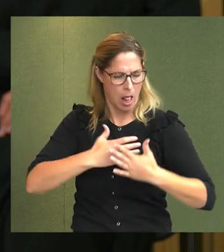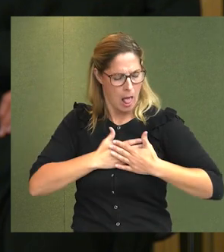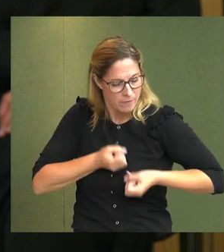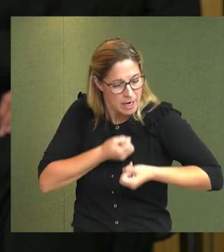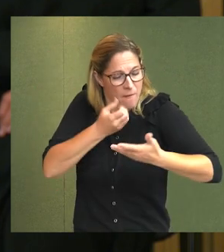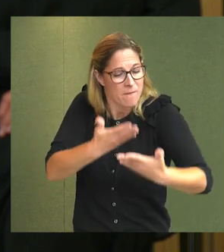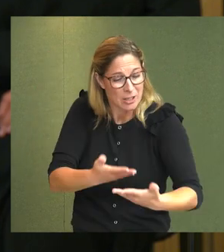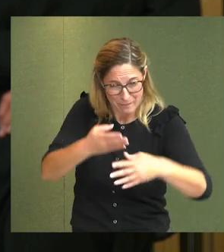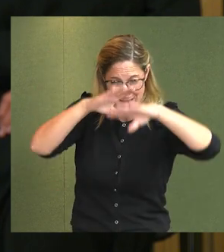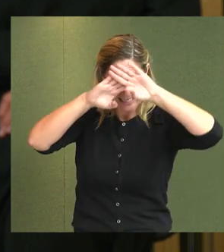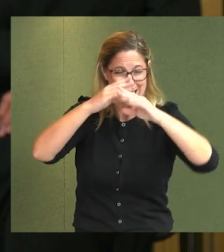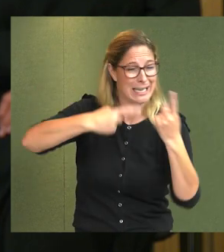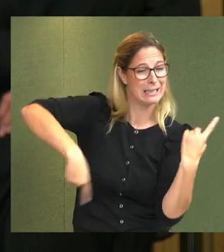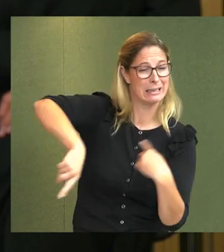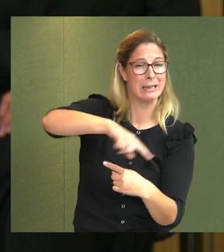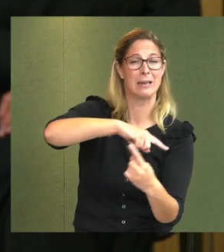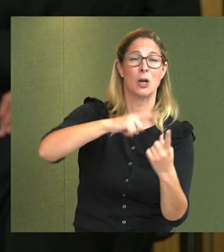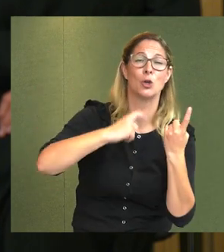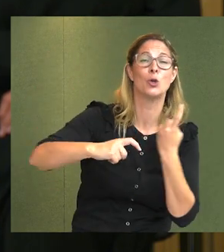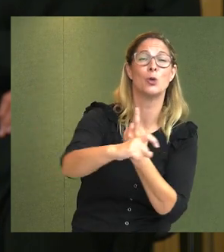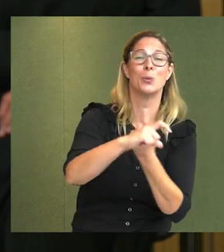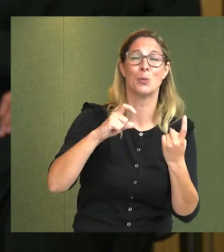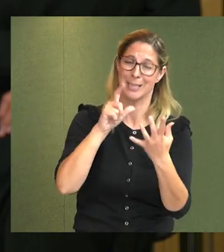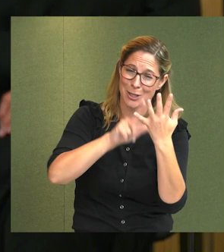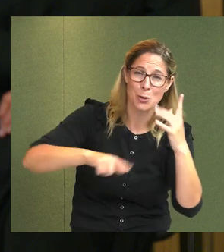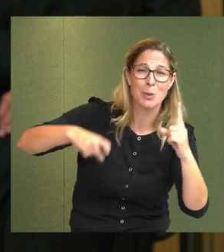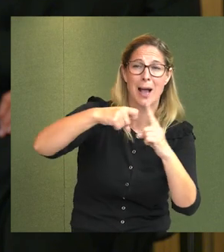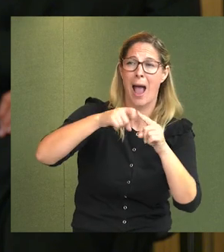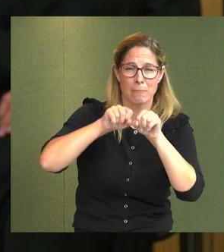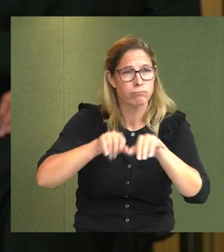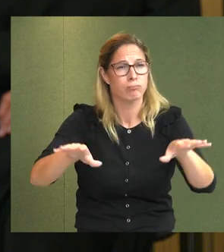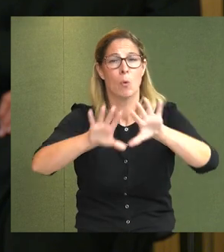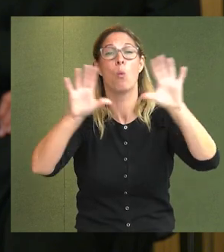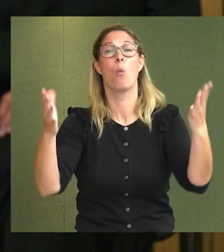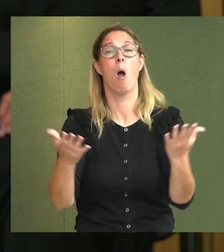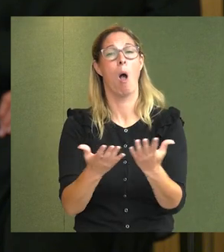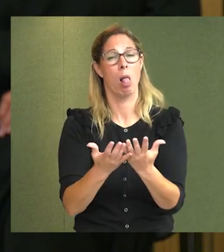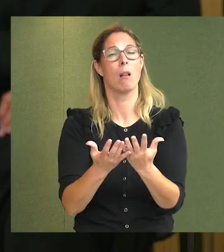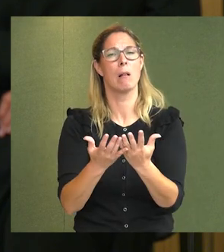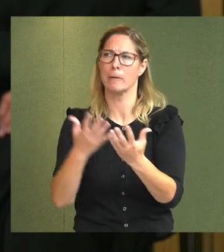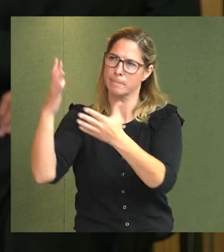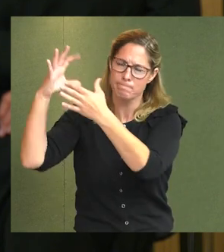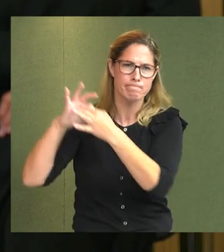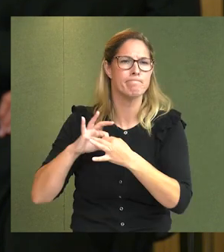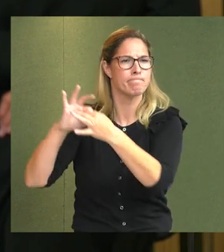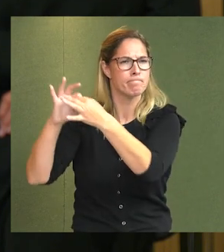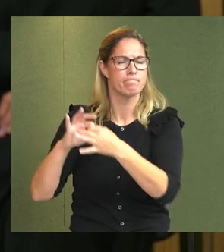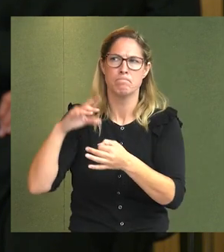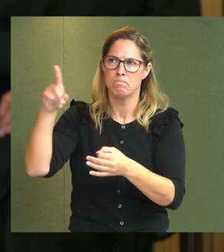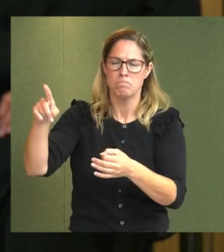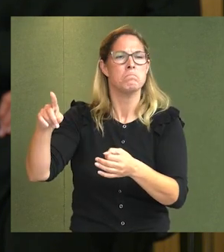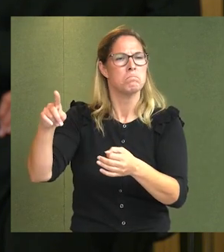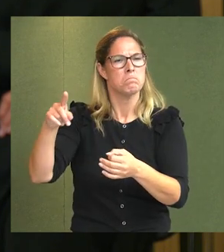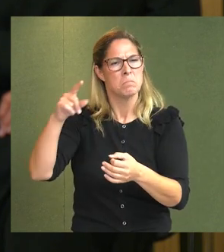United Kingdom and across the world has been visible throughout. She had a strong understanding about the Sikh faith, and her